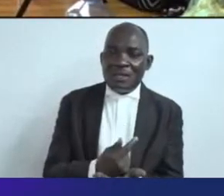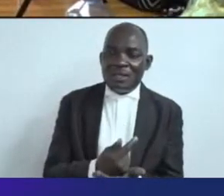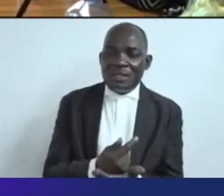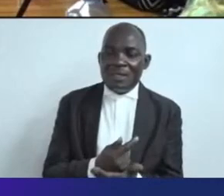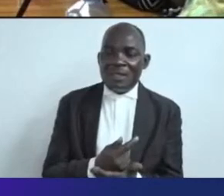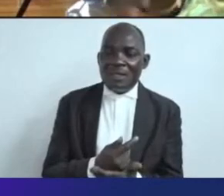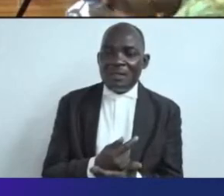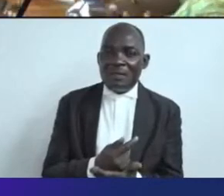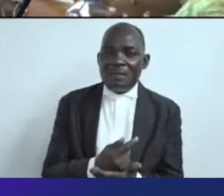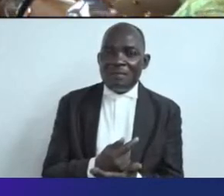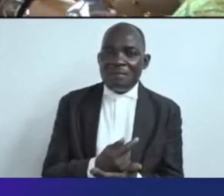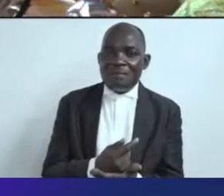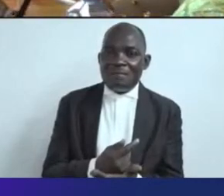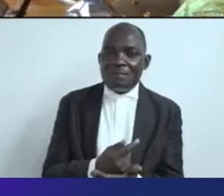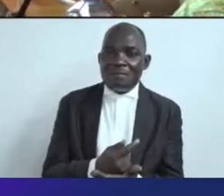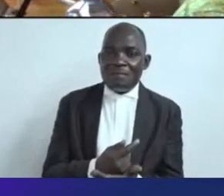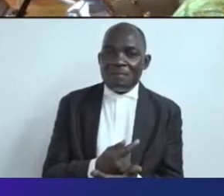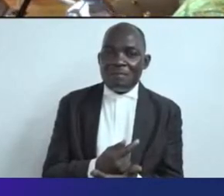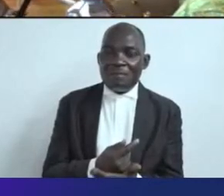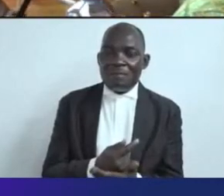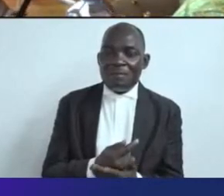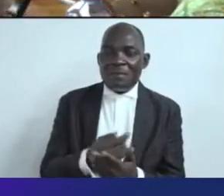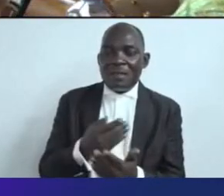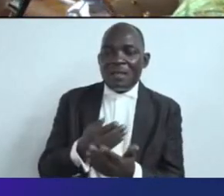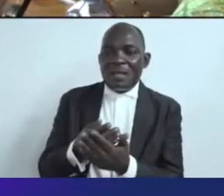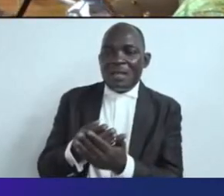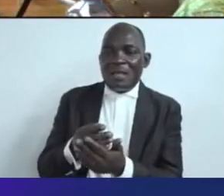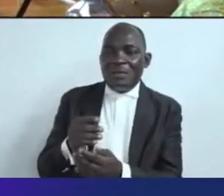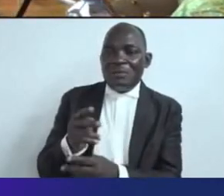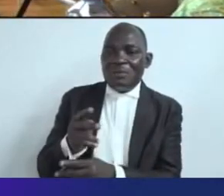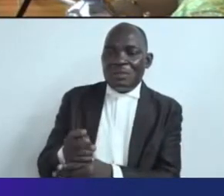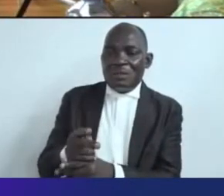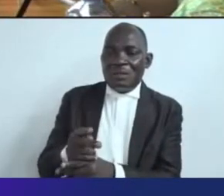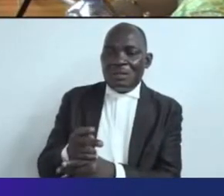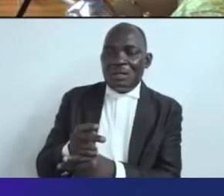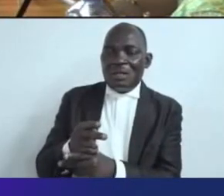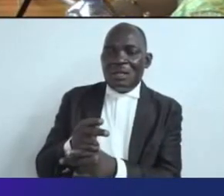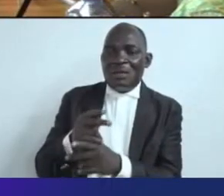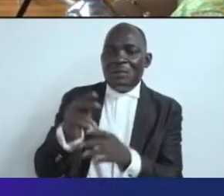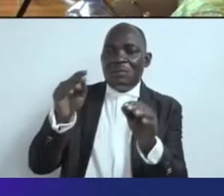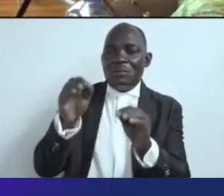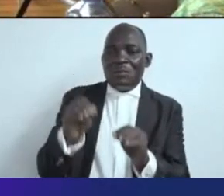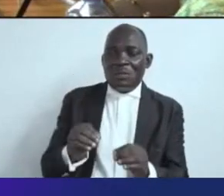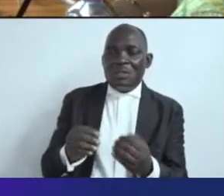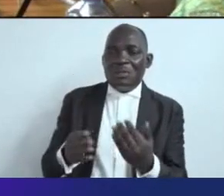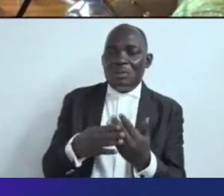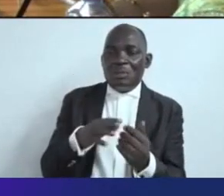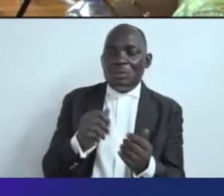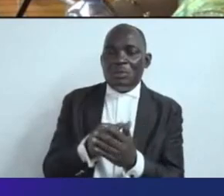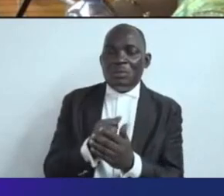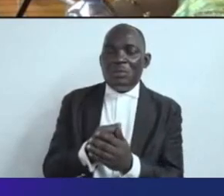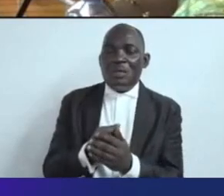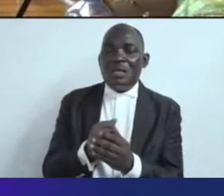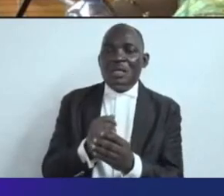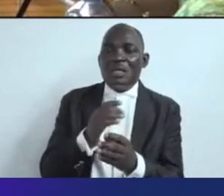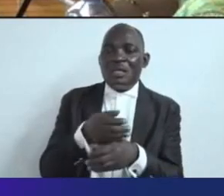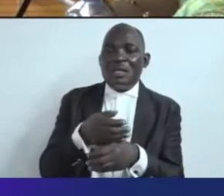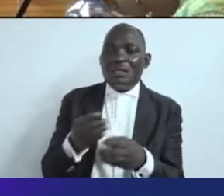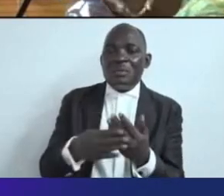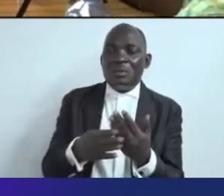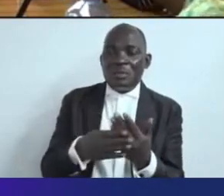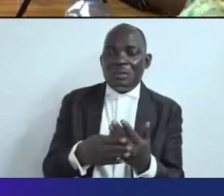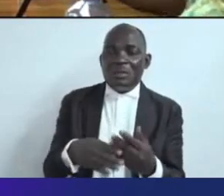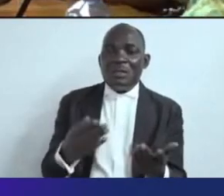tiered cash reserve ratio applied for banks been in terms of encouraging banks to